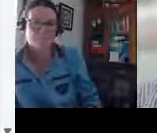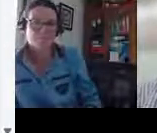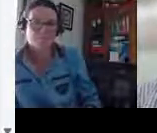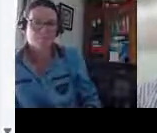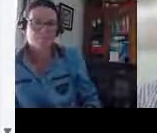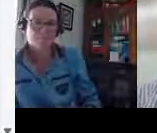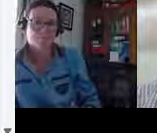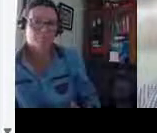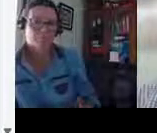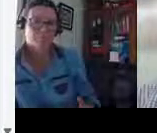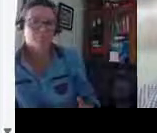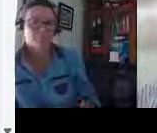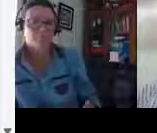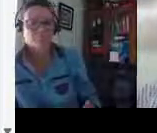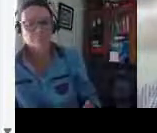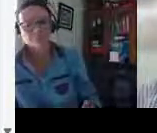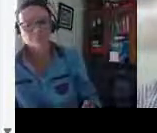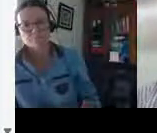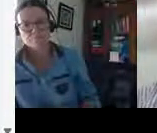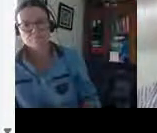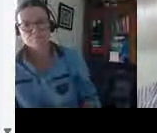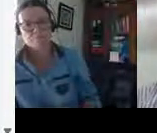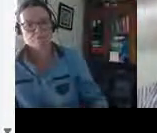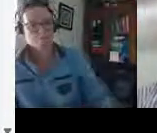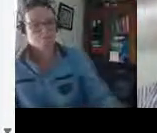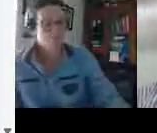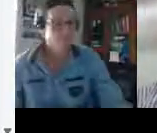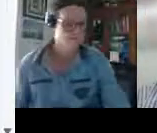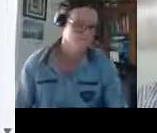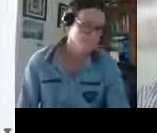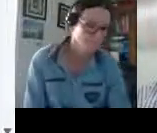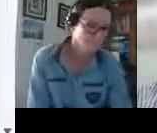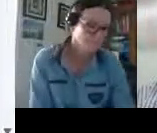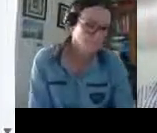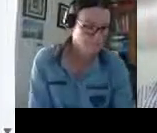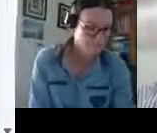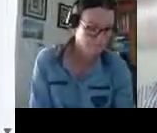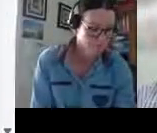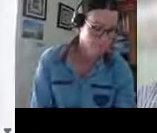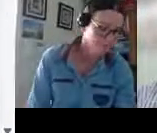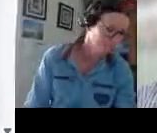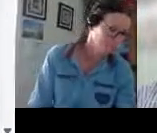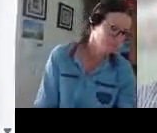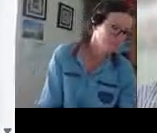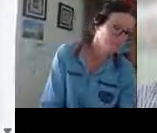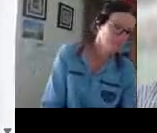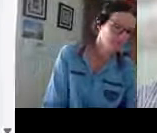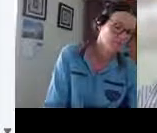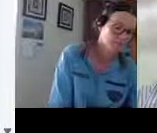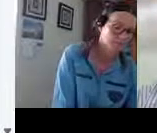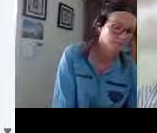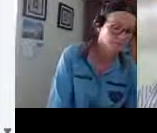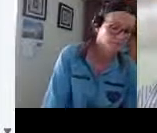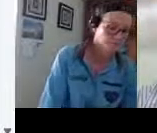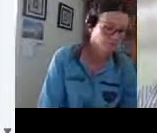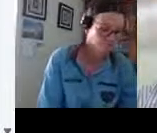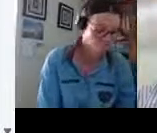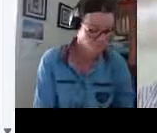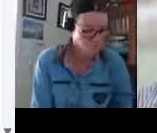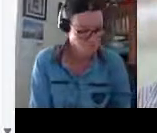and its relative merits. So within the eligibility, in terms of who can apply for these grants, it's pretty